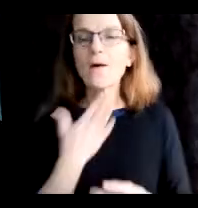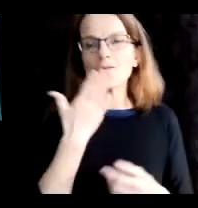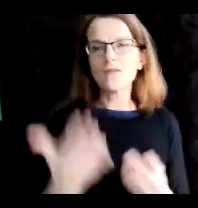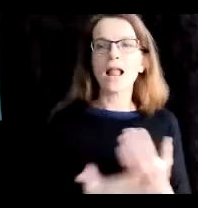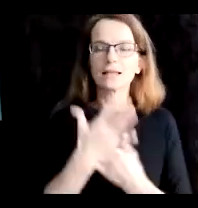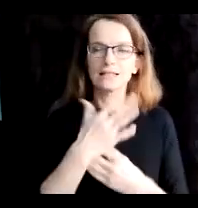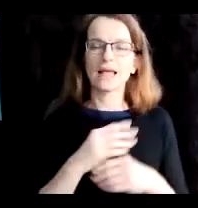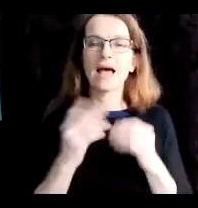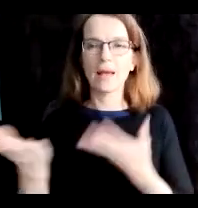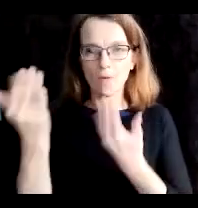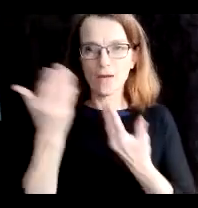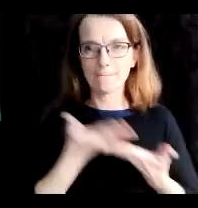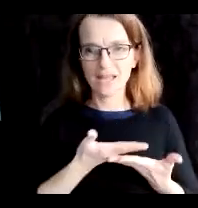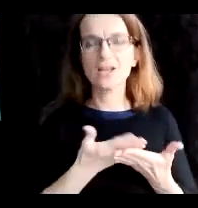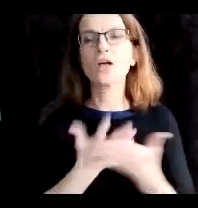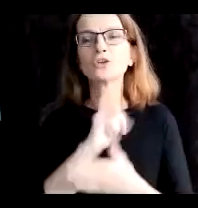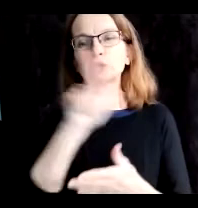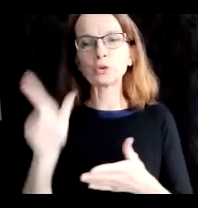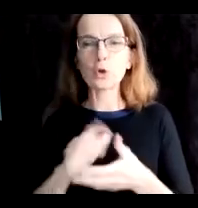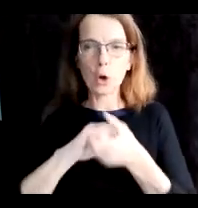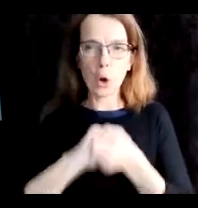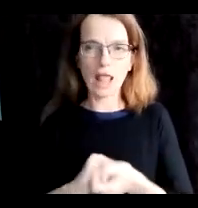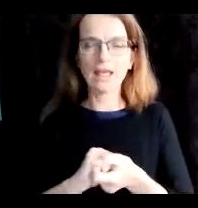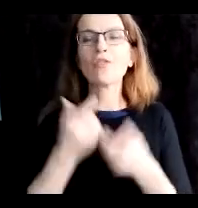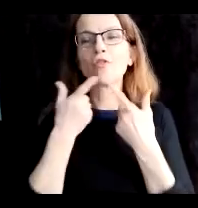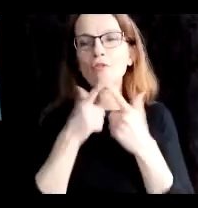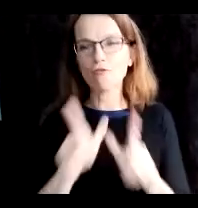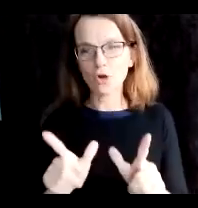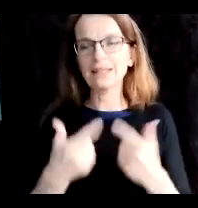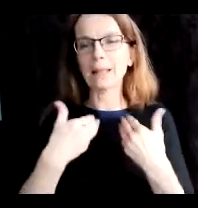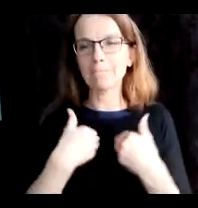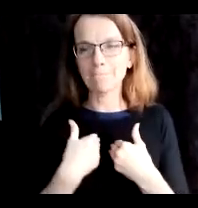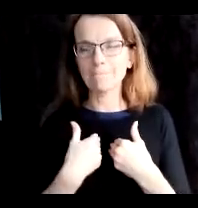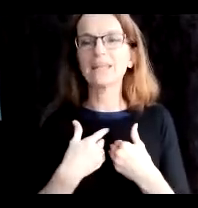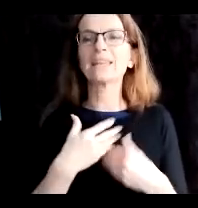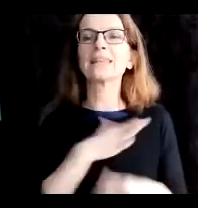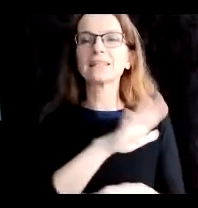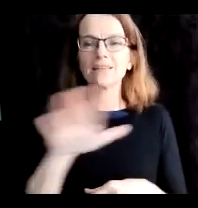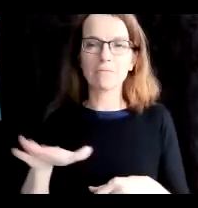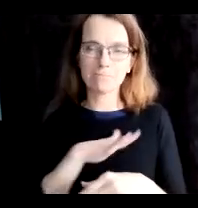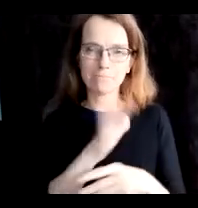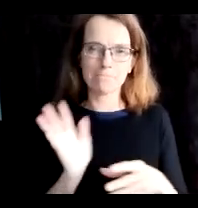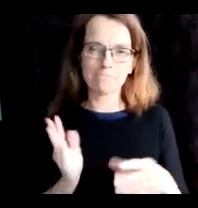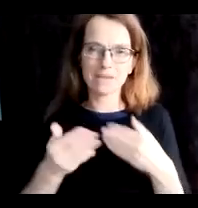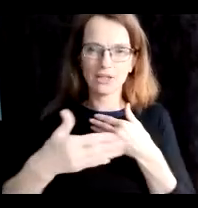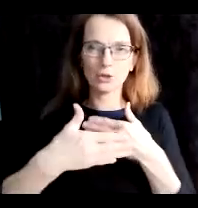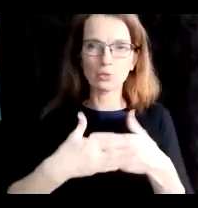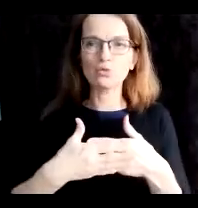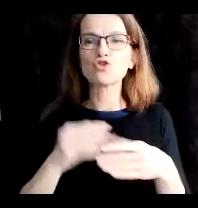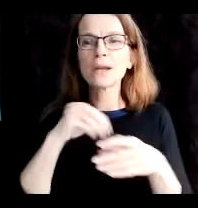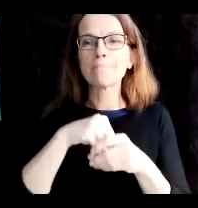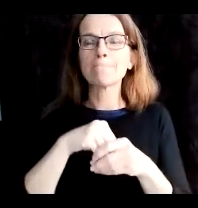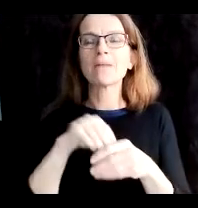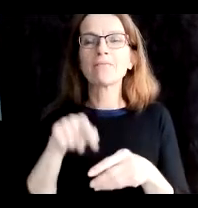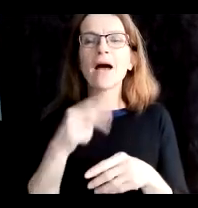and for allowing me to join you today, although in this virtual and distant way, but still it's a pleasure to be with you.